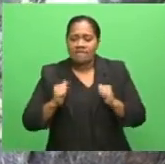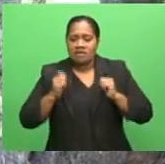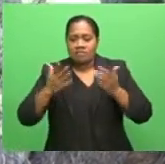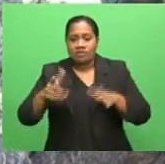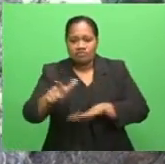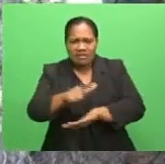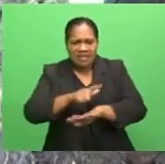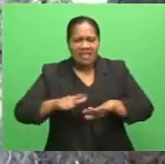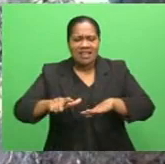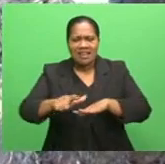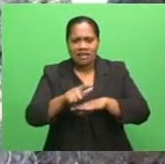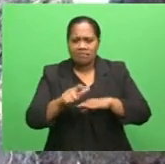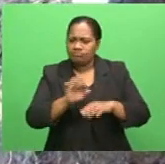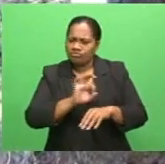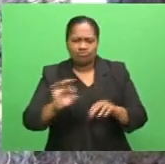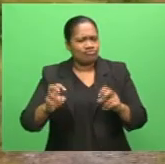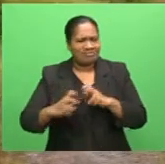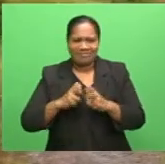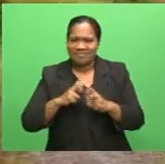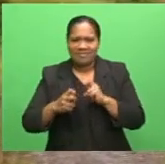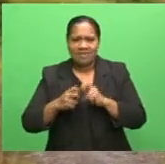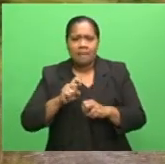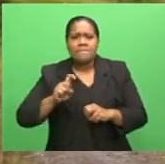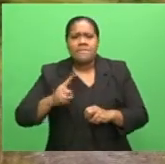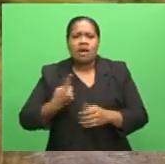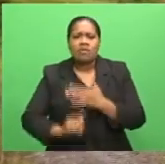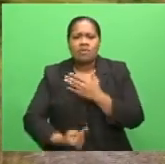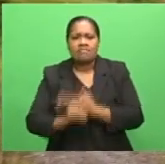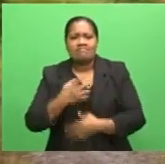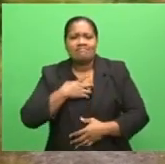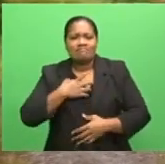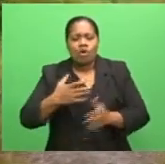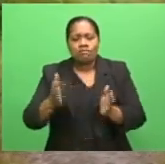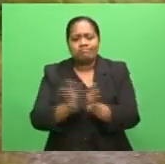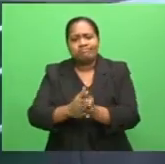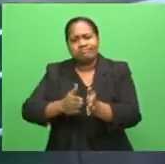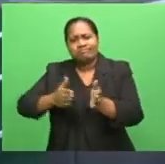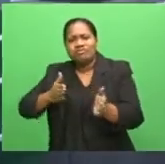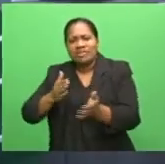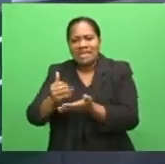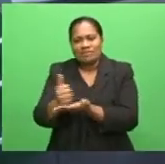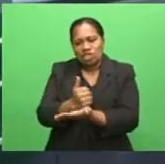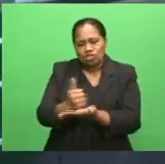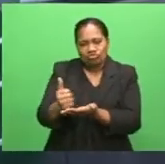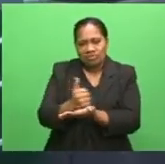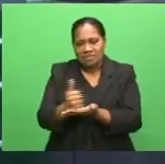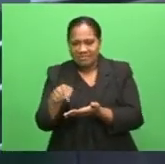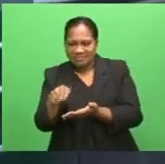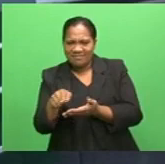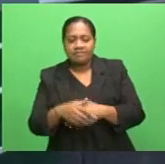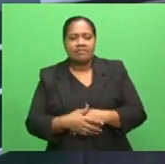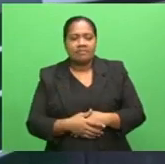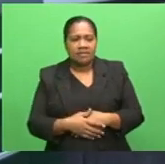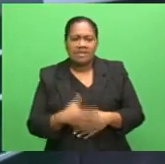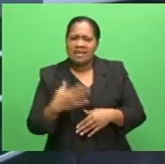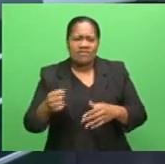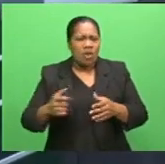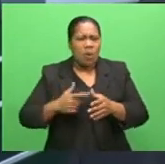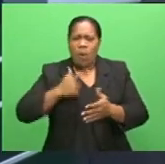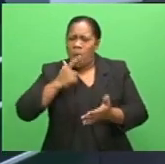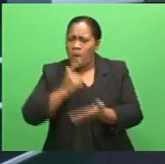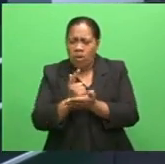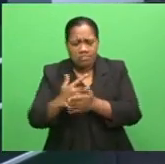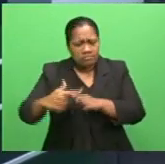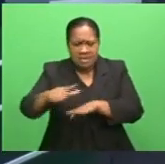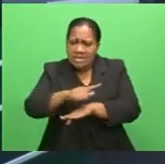is not the problem. It's more to do with delays at the administrative level. There's a whole lot of land available for agriculture.